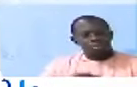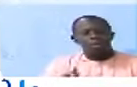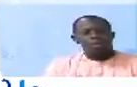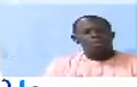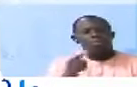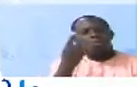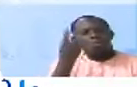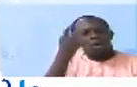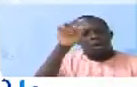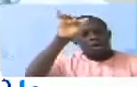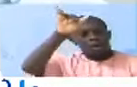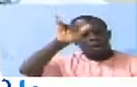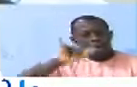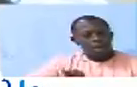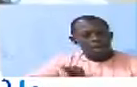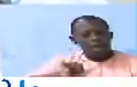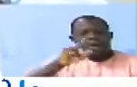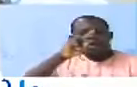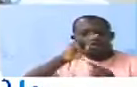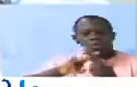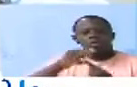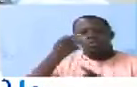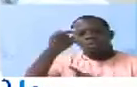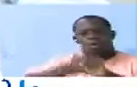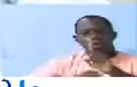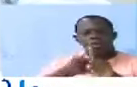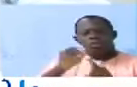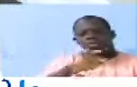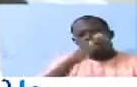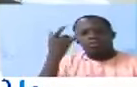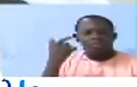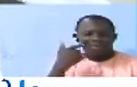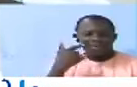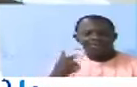that place. During this period of detention,